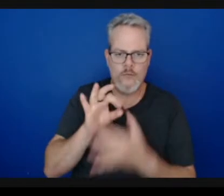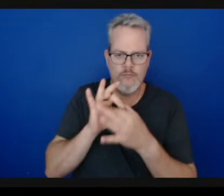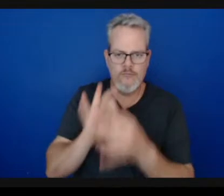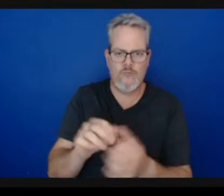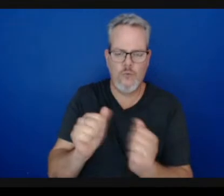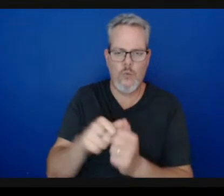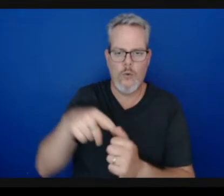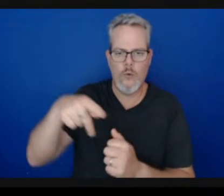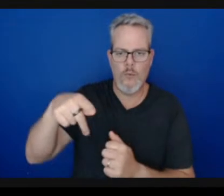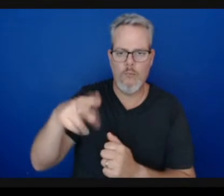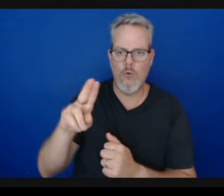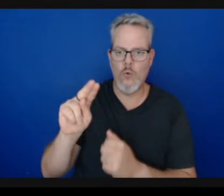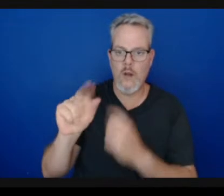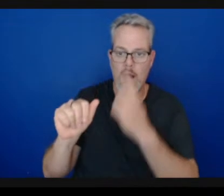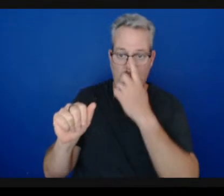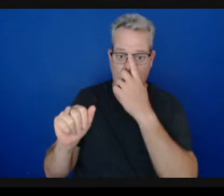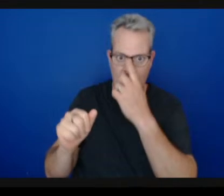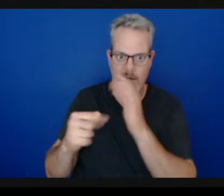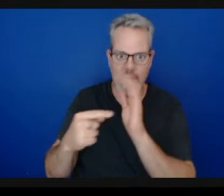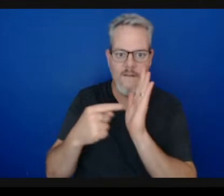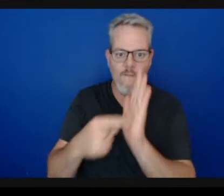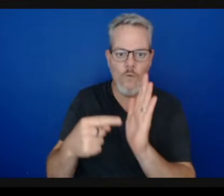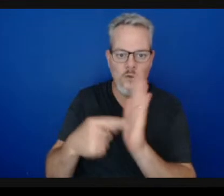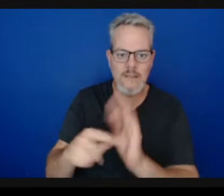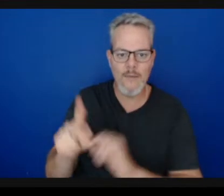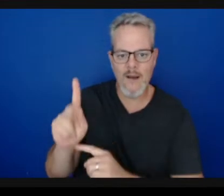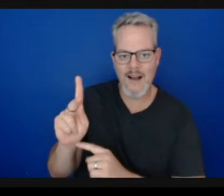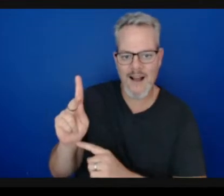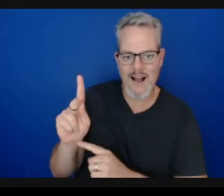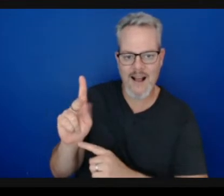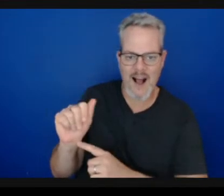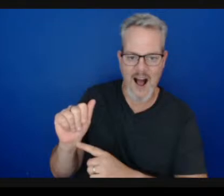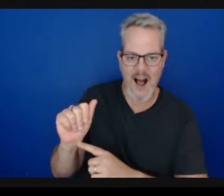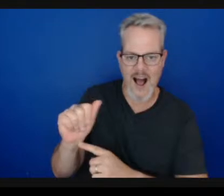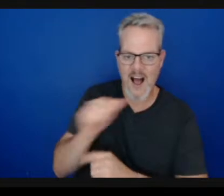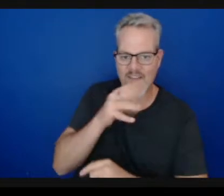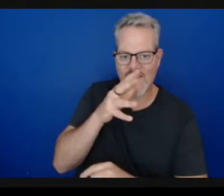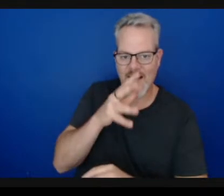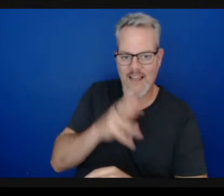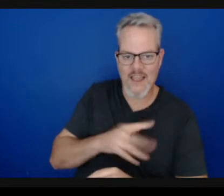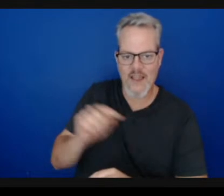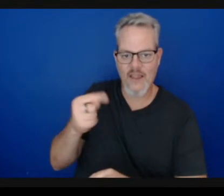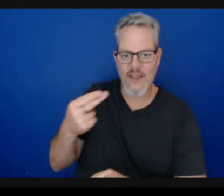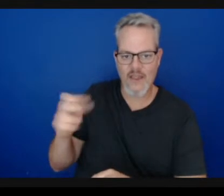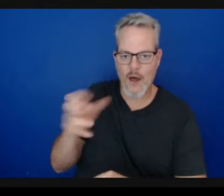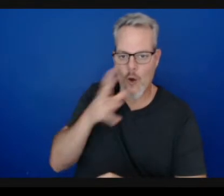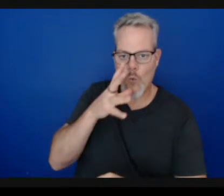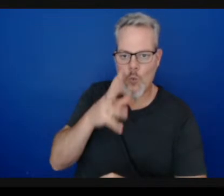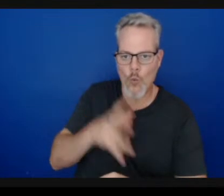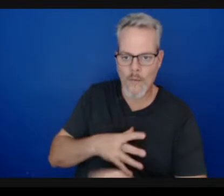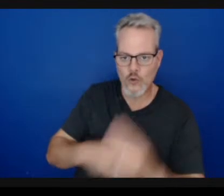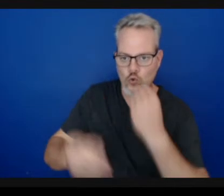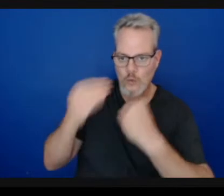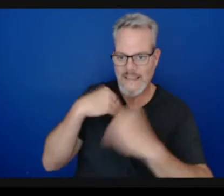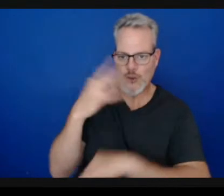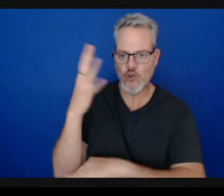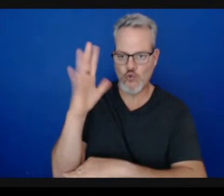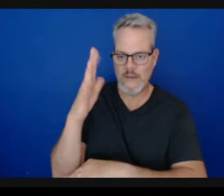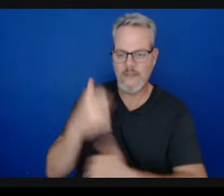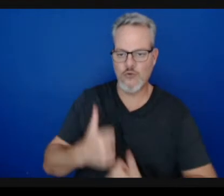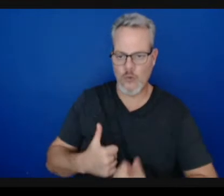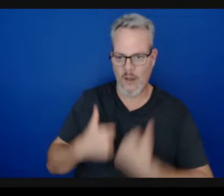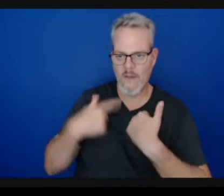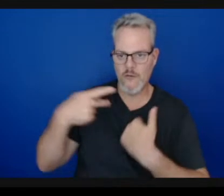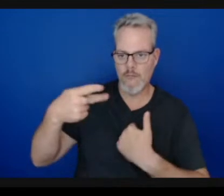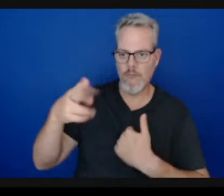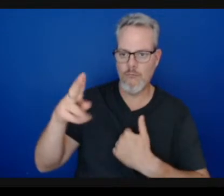example, Kawahine ai la'au o Puna, the tree-eating woman of Puna. Description of what's